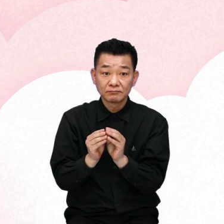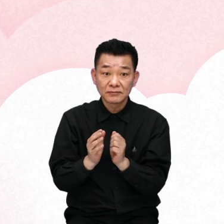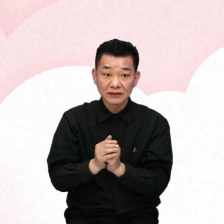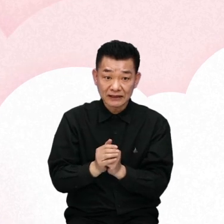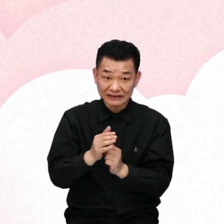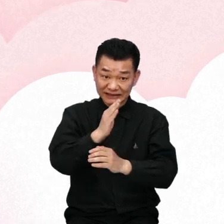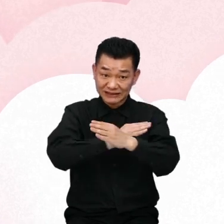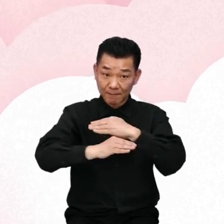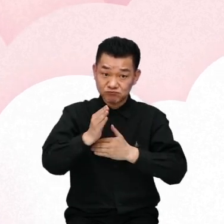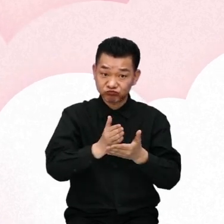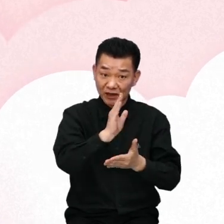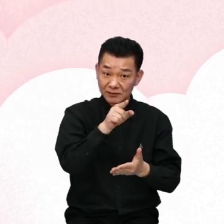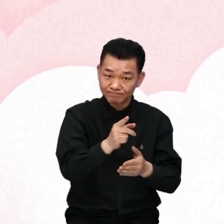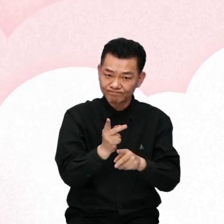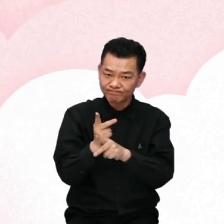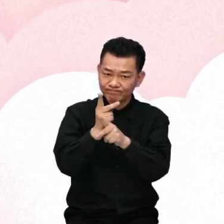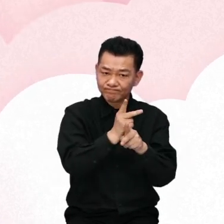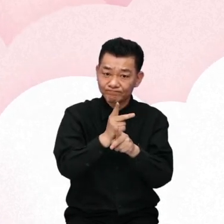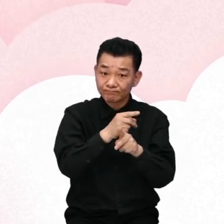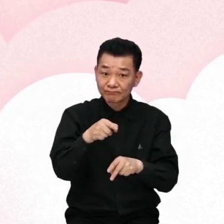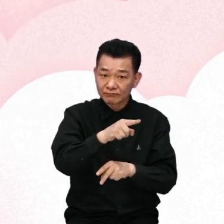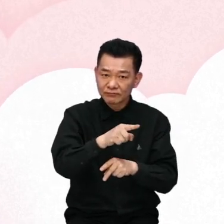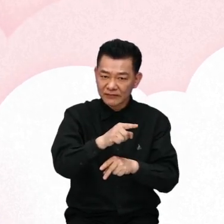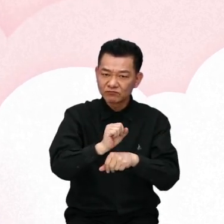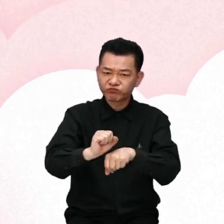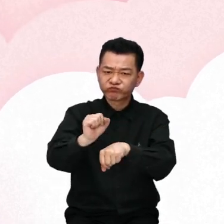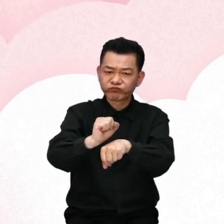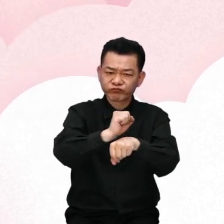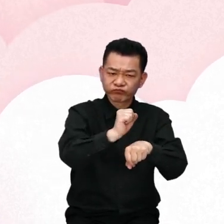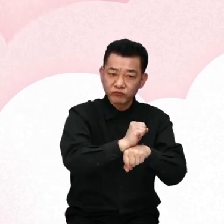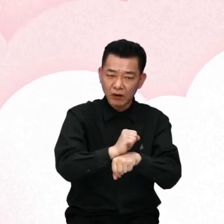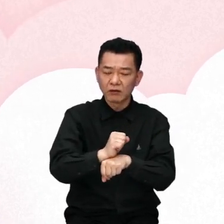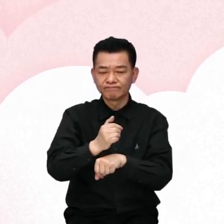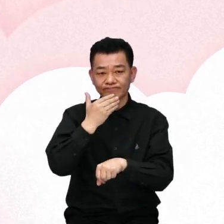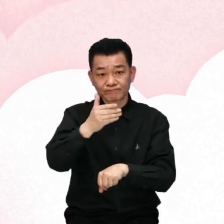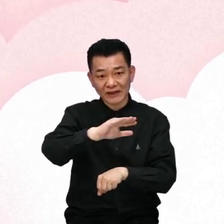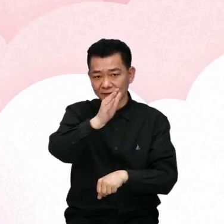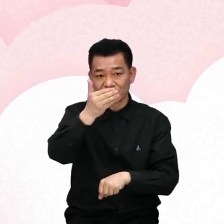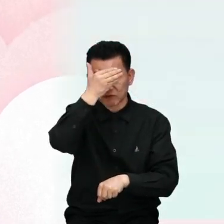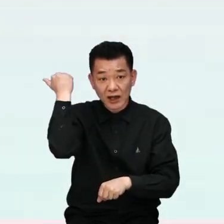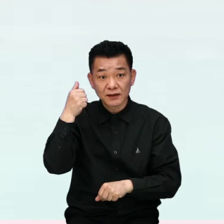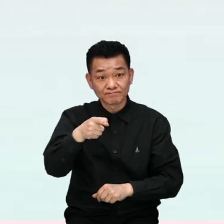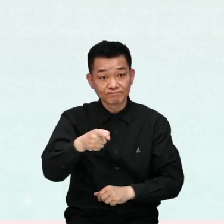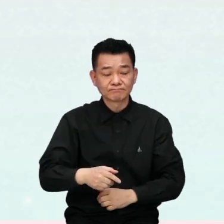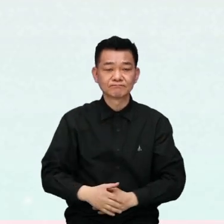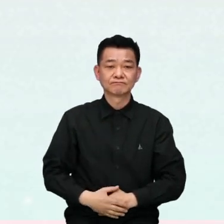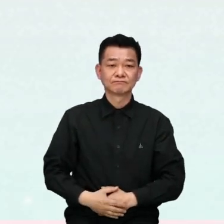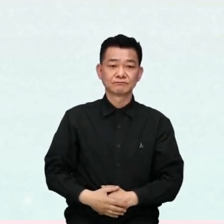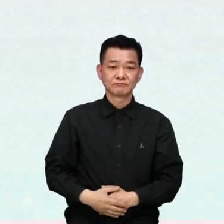etc., is part of the efforts to protect the rights of persons with disabilities.